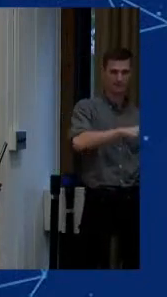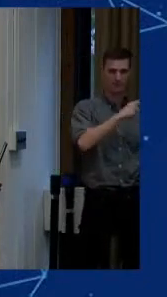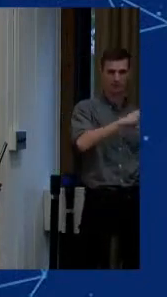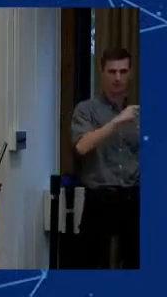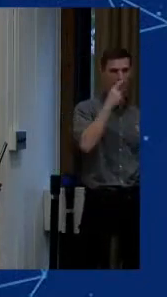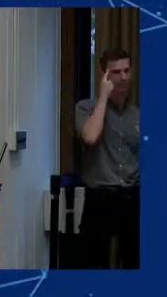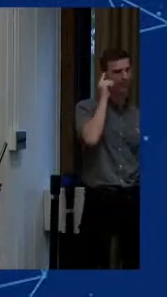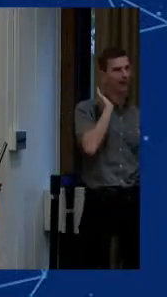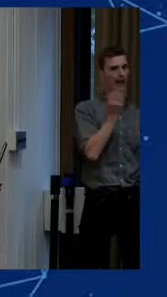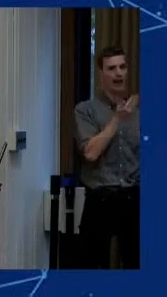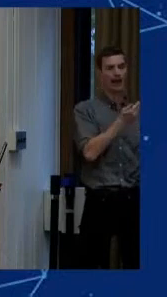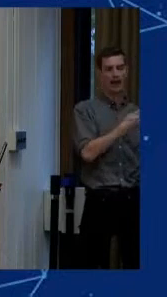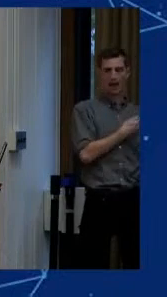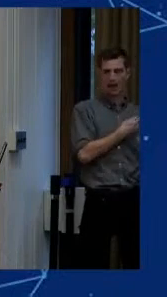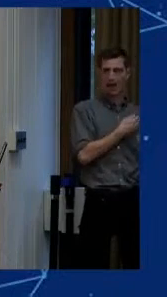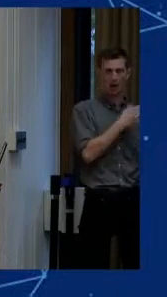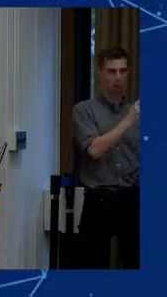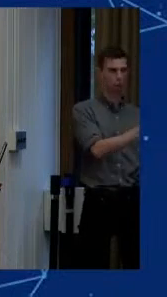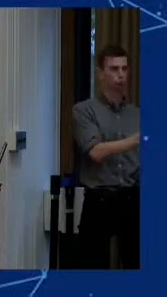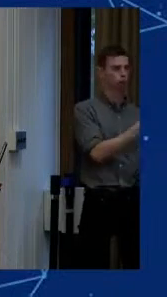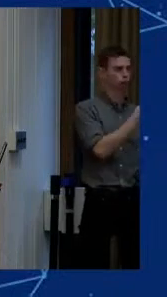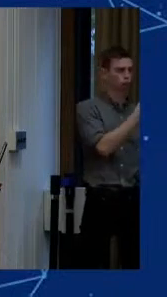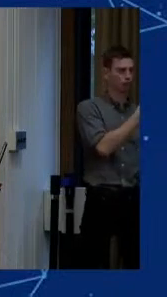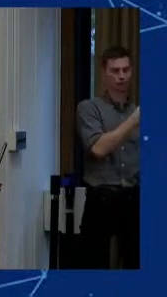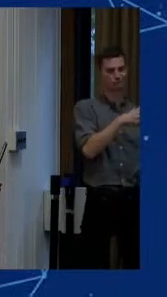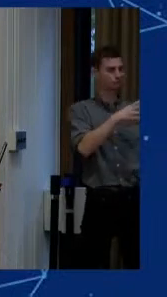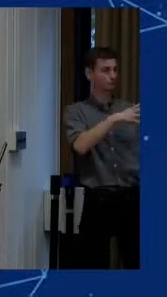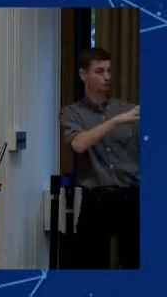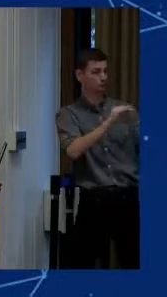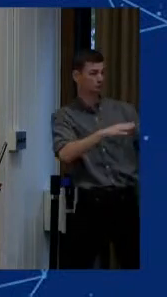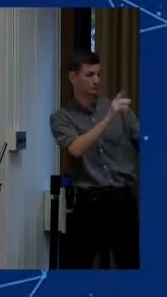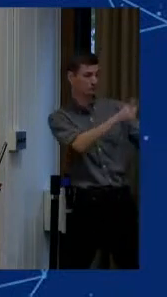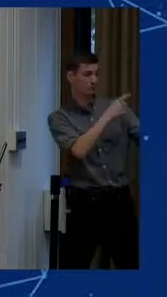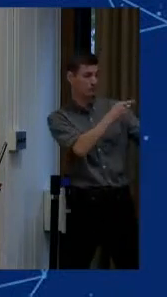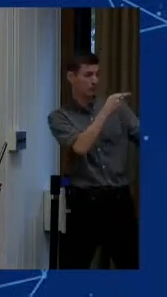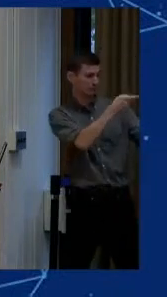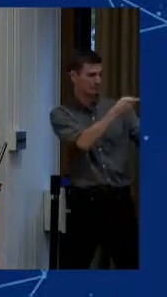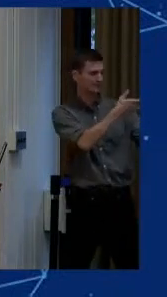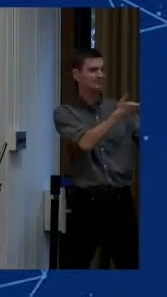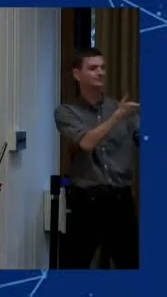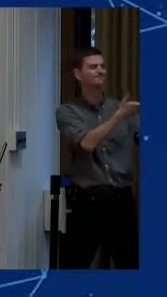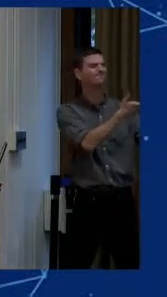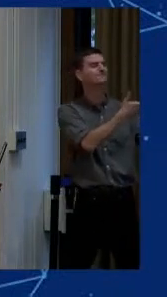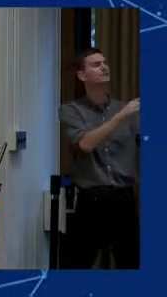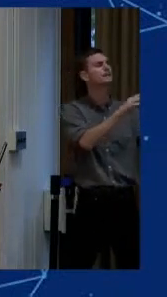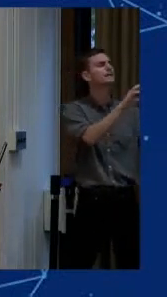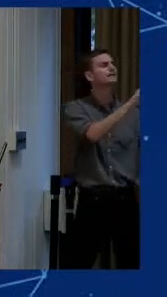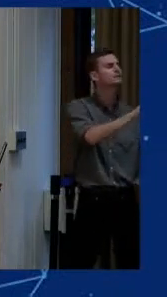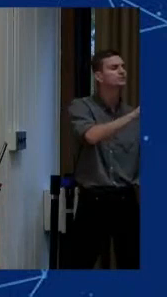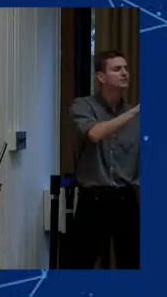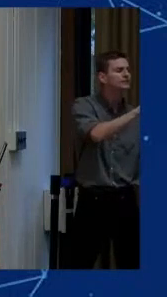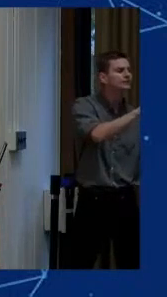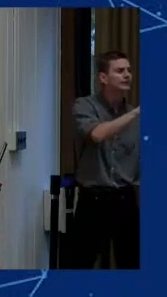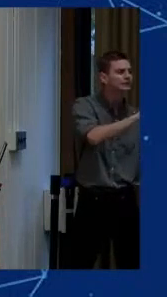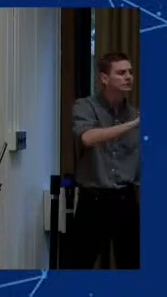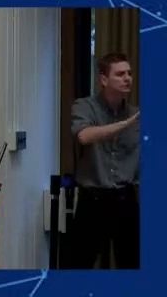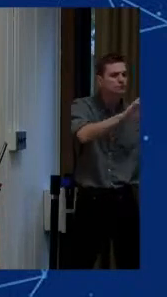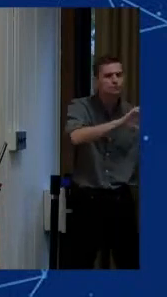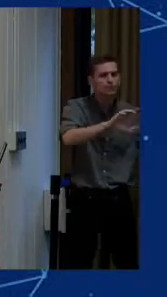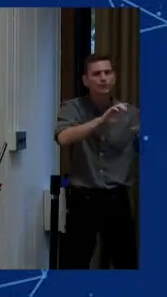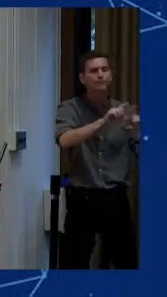our purpose as the kids' purpose in elementary school as exploring and skill building,